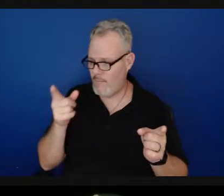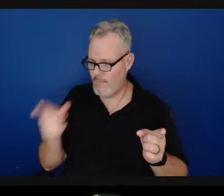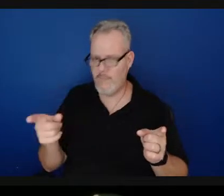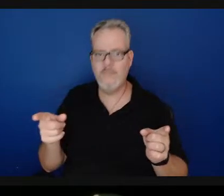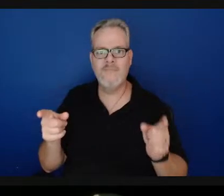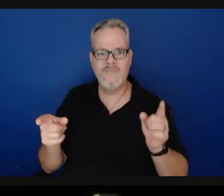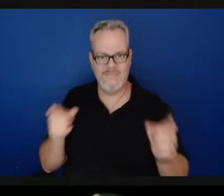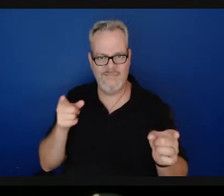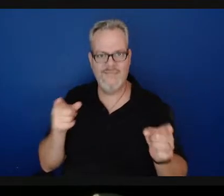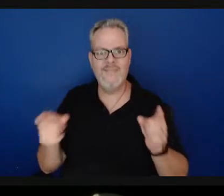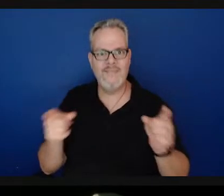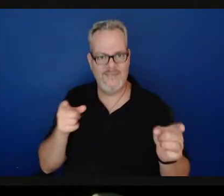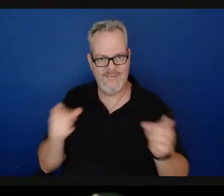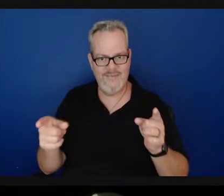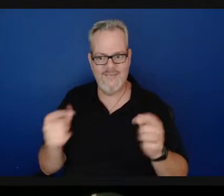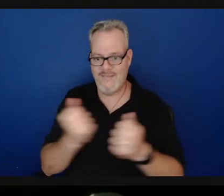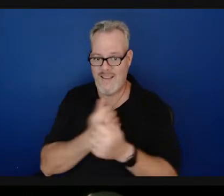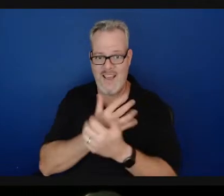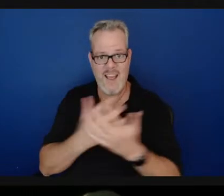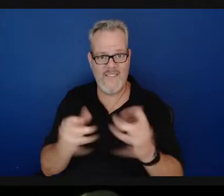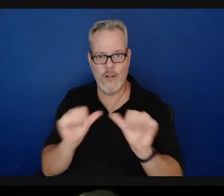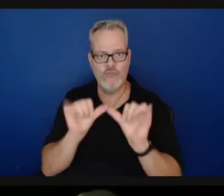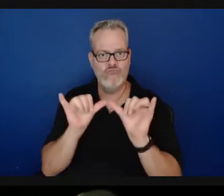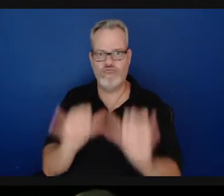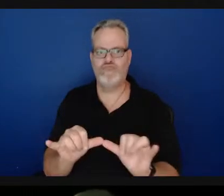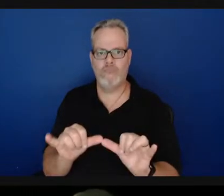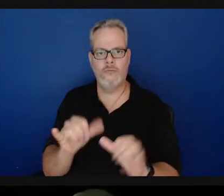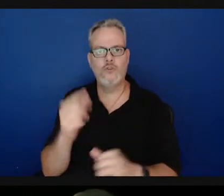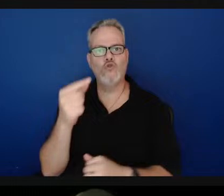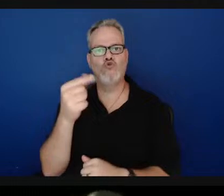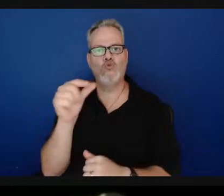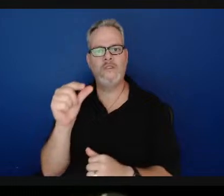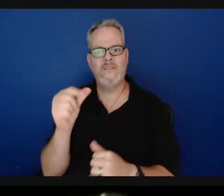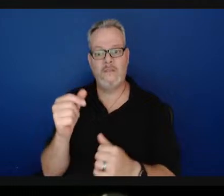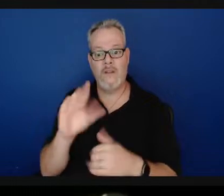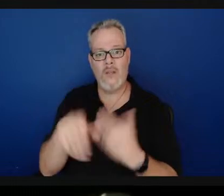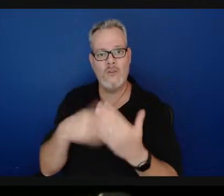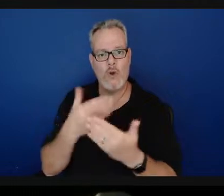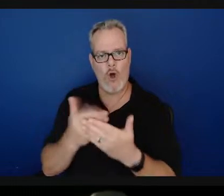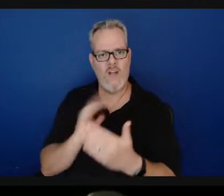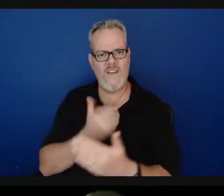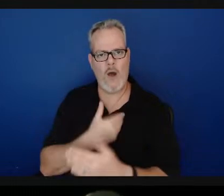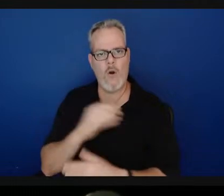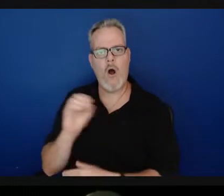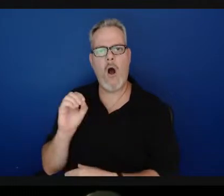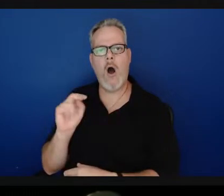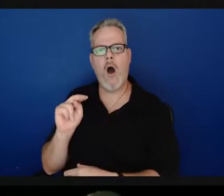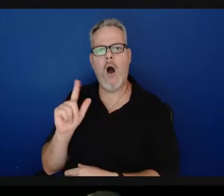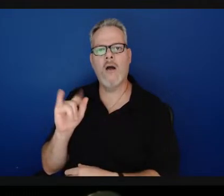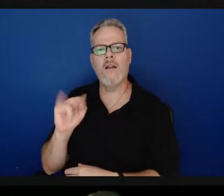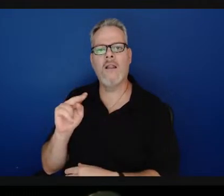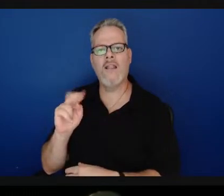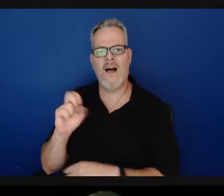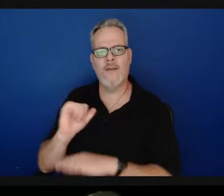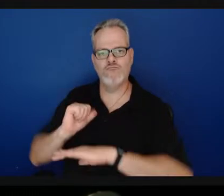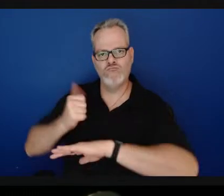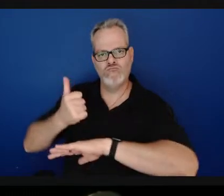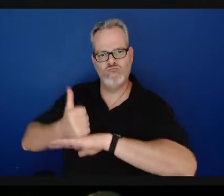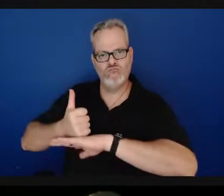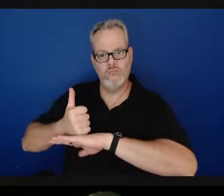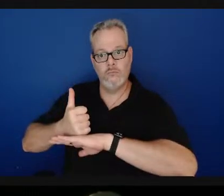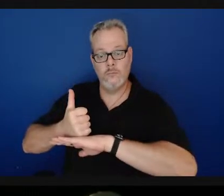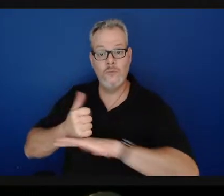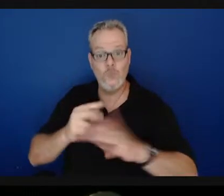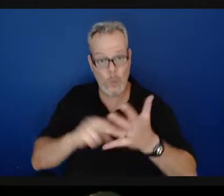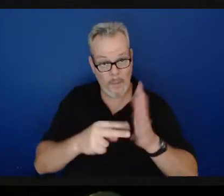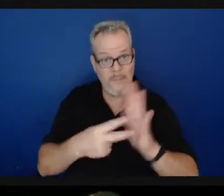on the right side. Everything has remained in the green on the stations that are online here throughout the day. So it certainly can be present